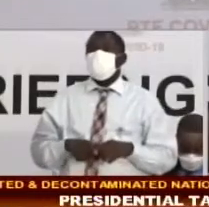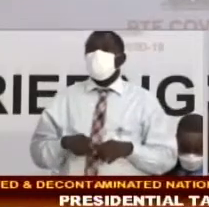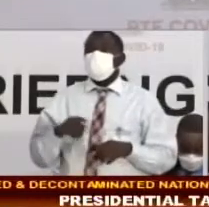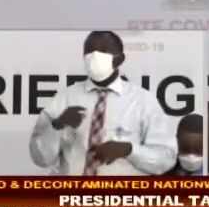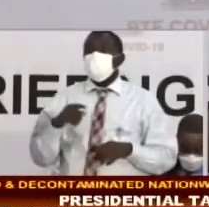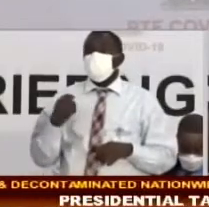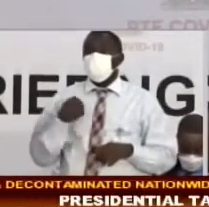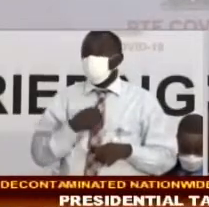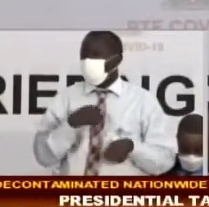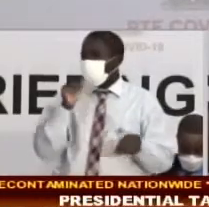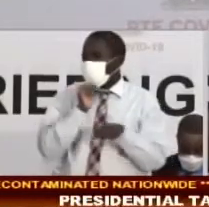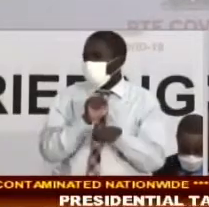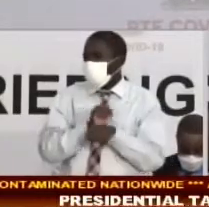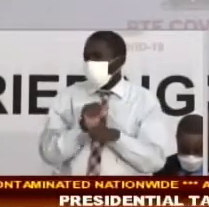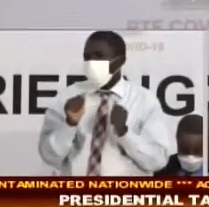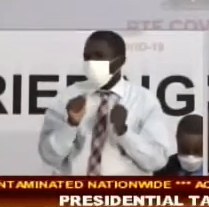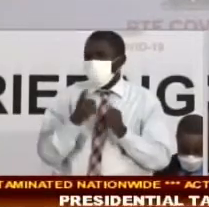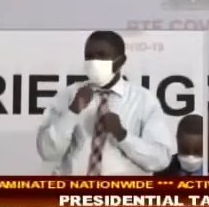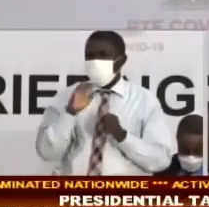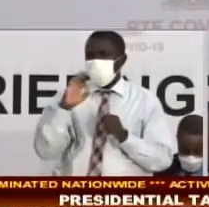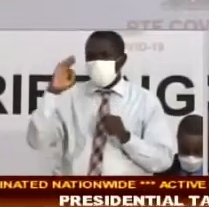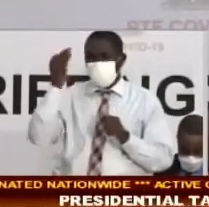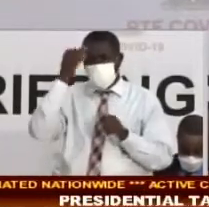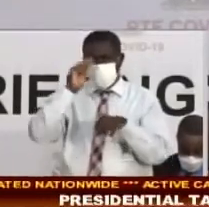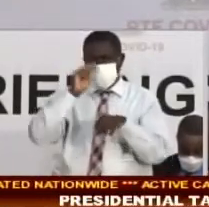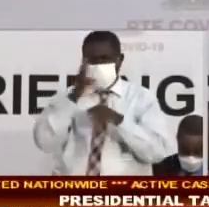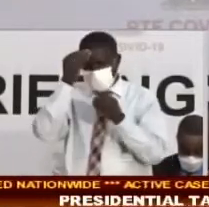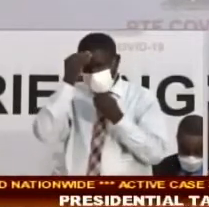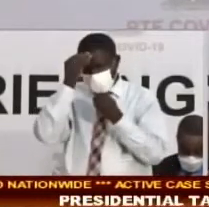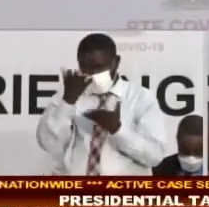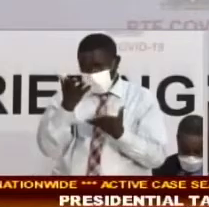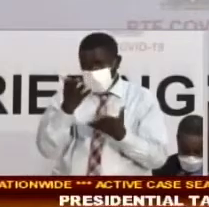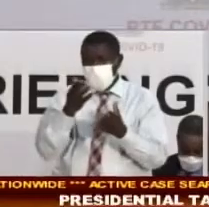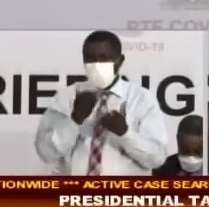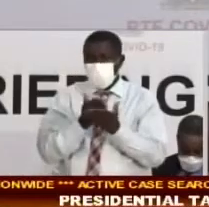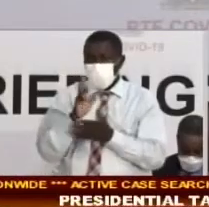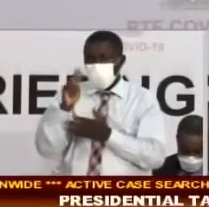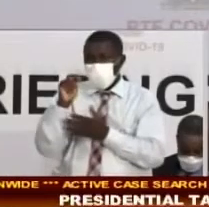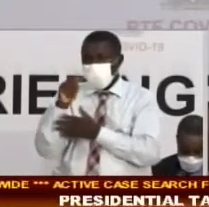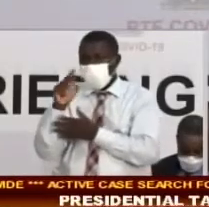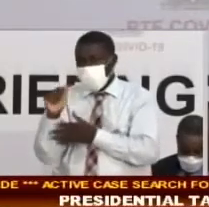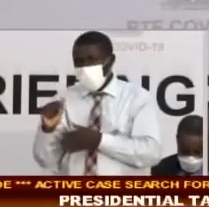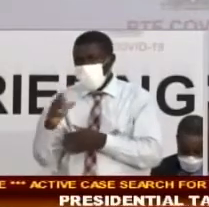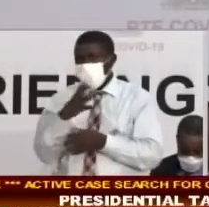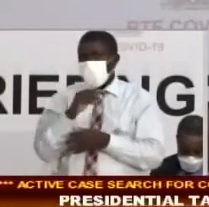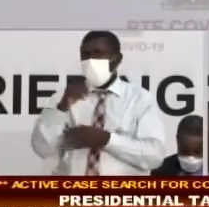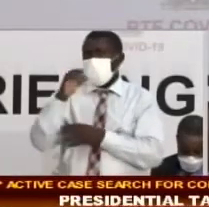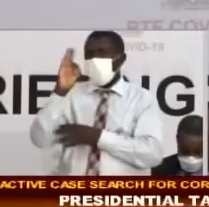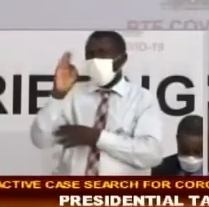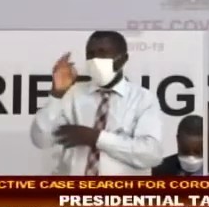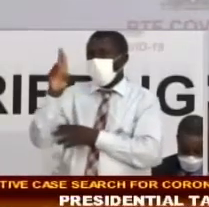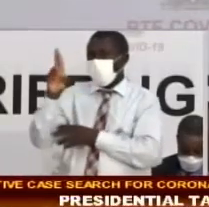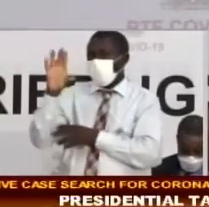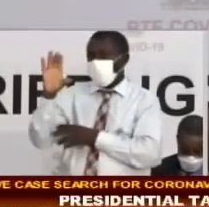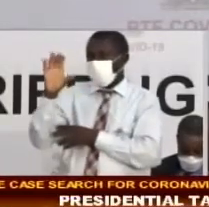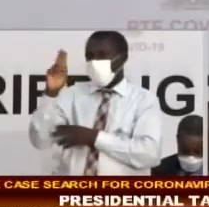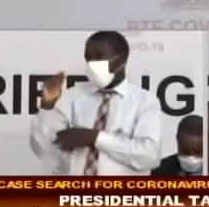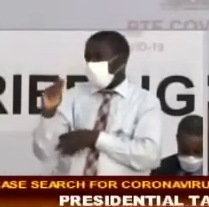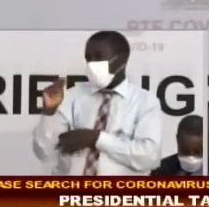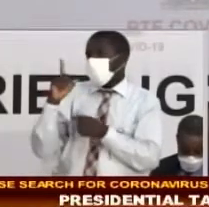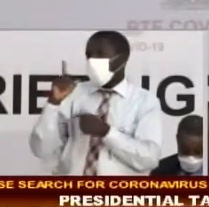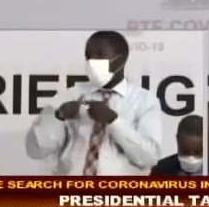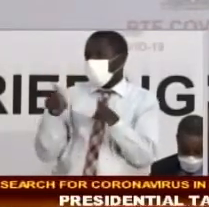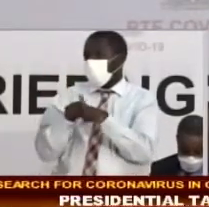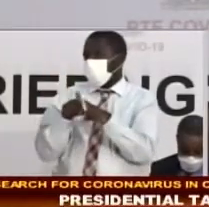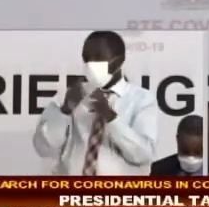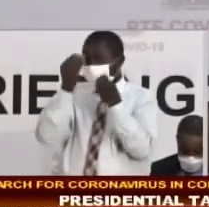working with the Ministry of Information through NTA and Federal Radio Corporation to then escalate what